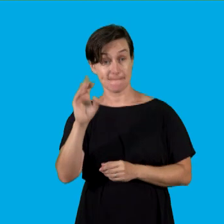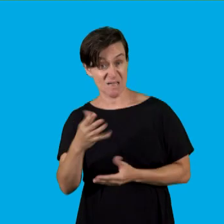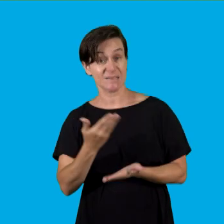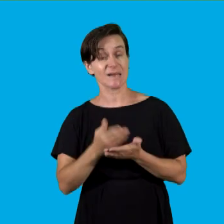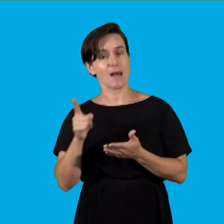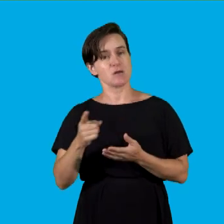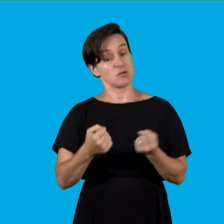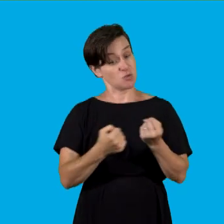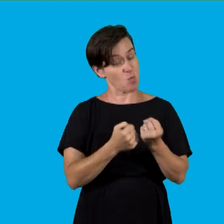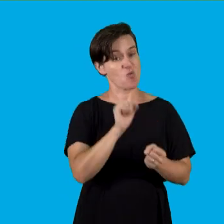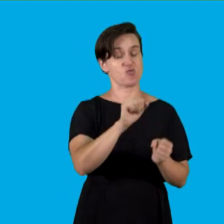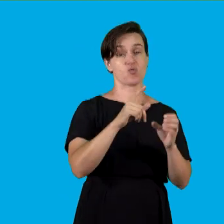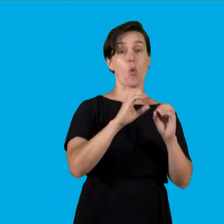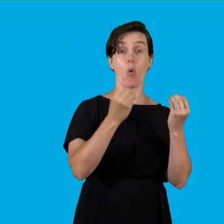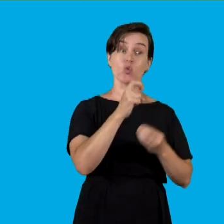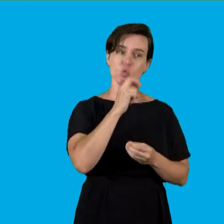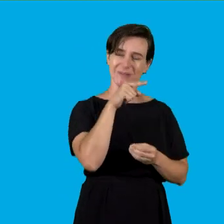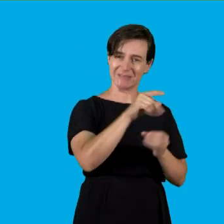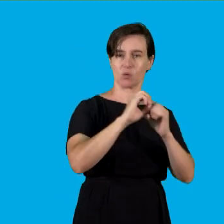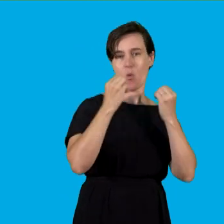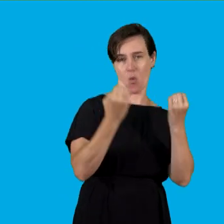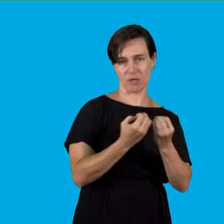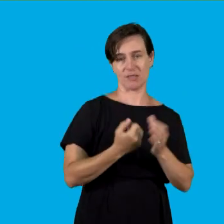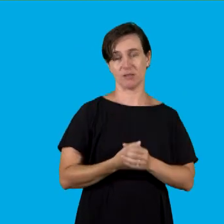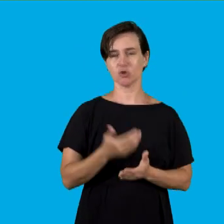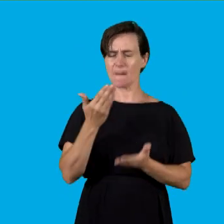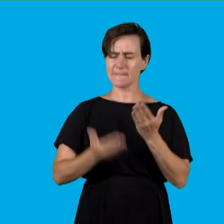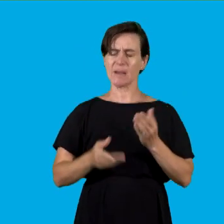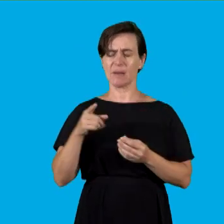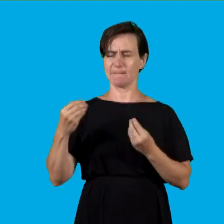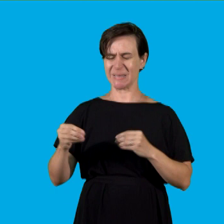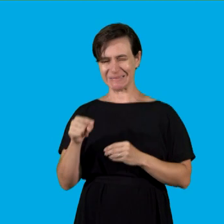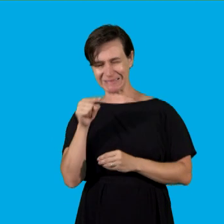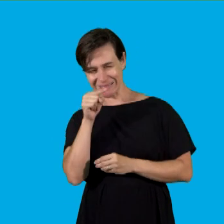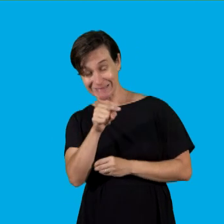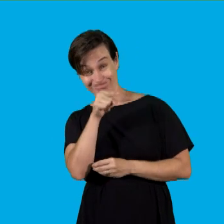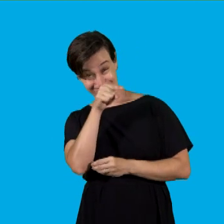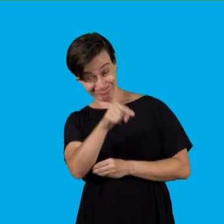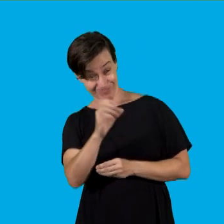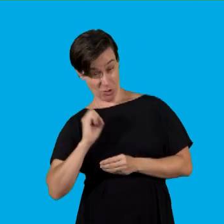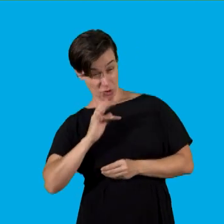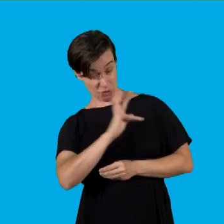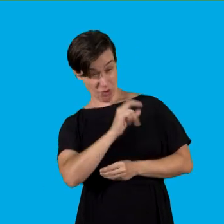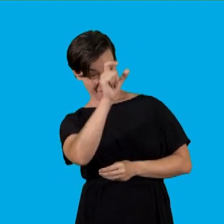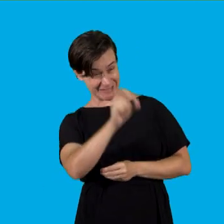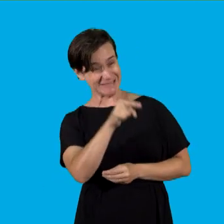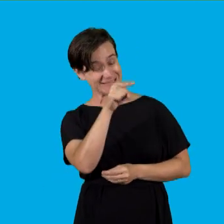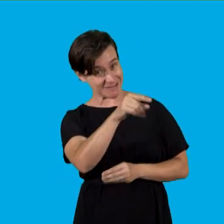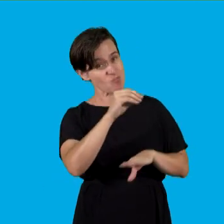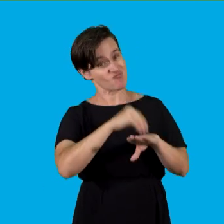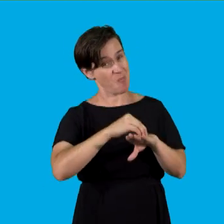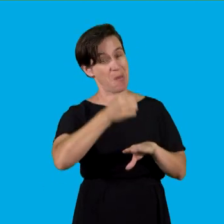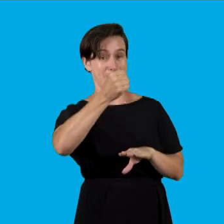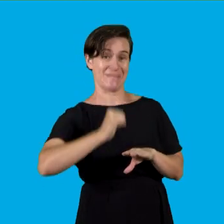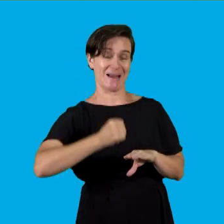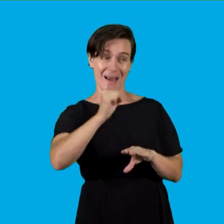to help gamblers fight their addiction. So obviously, if you have spotted employees in the workplace that are compulsive gamblers, what